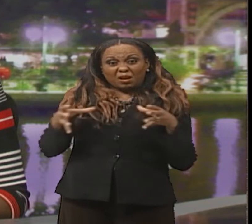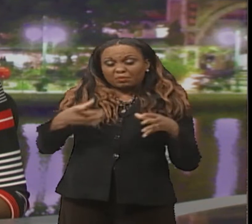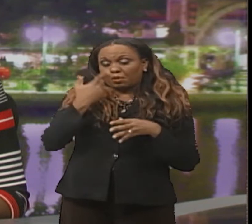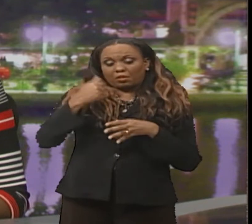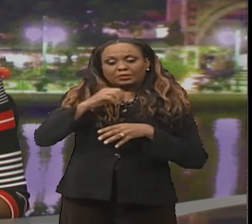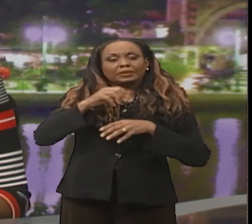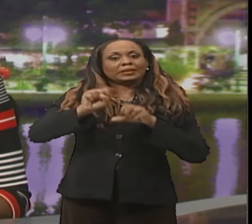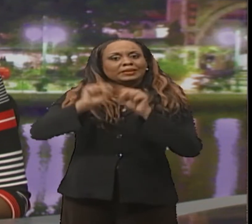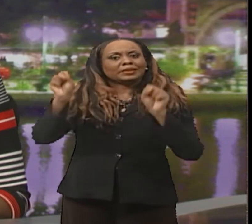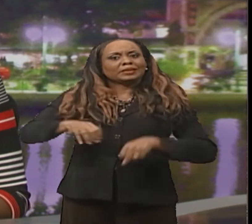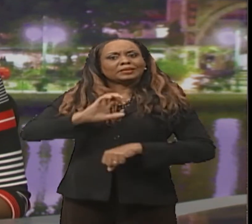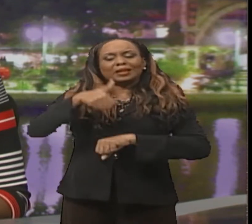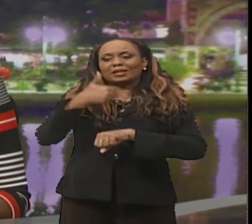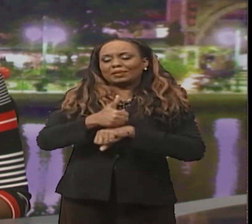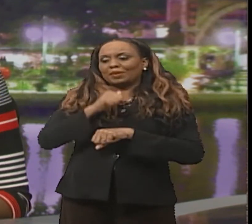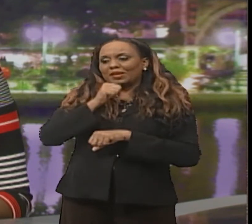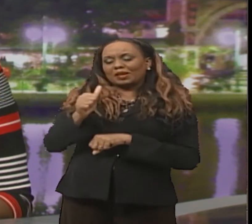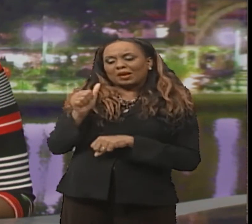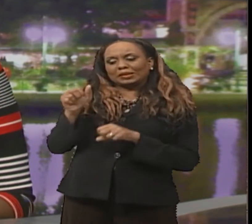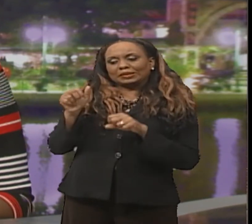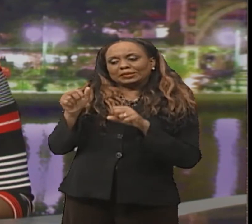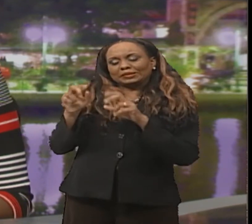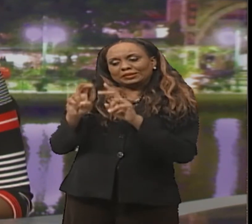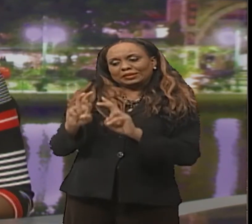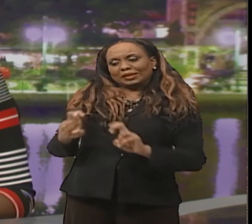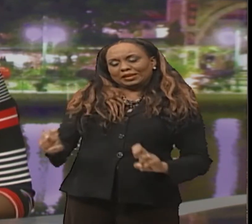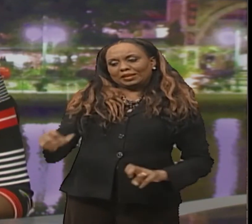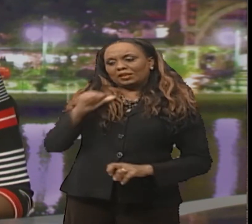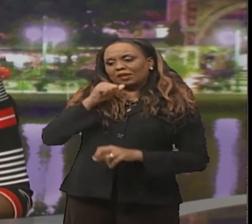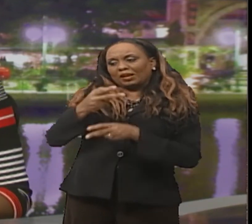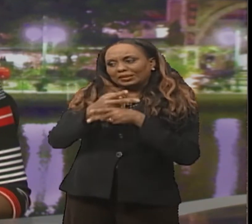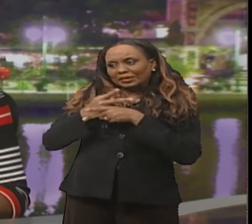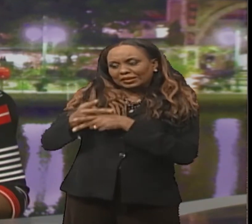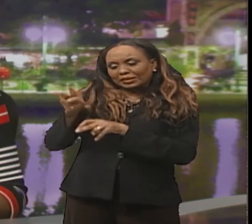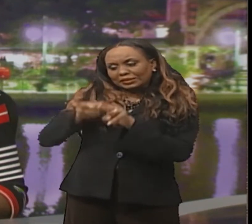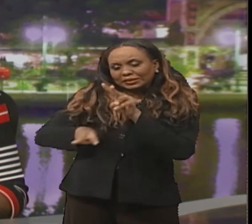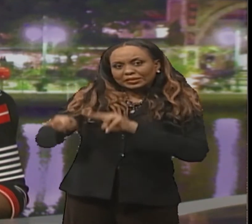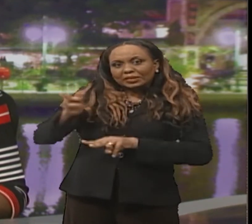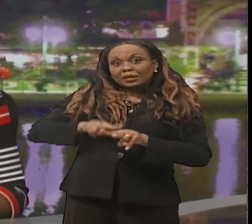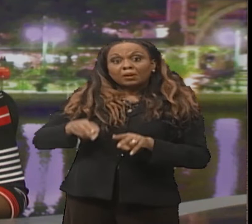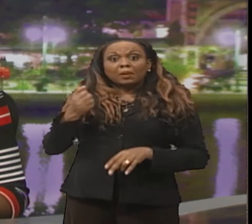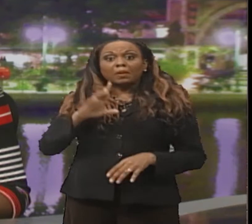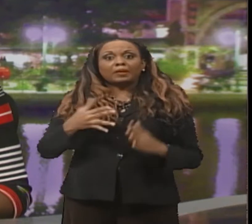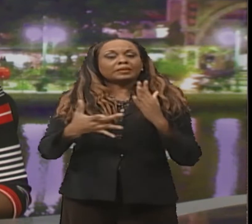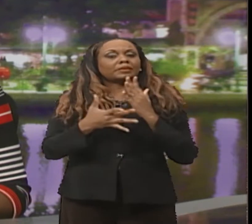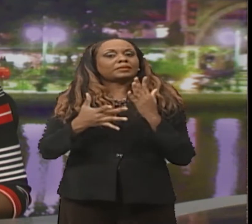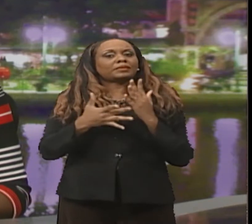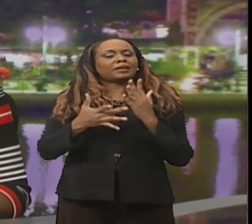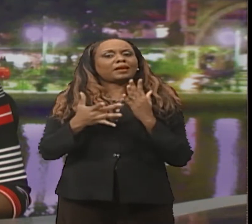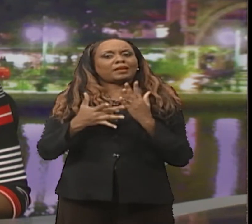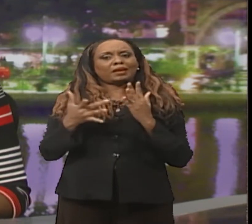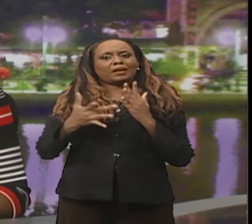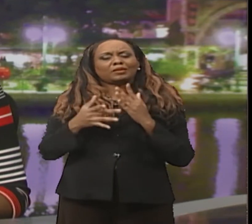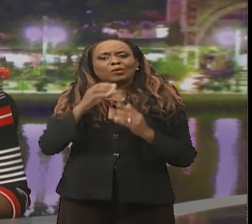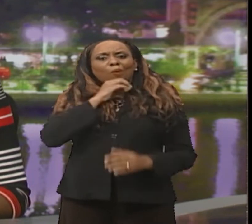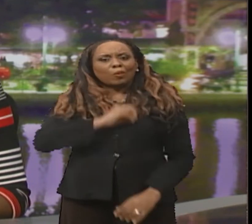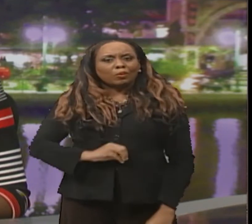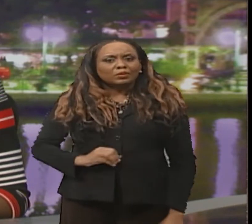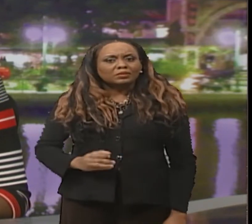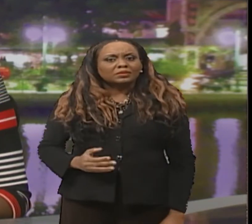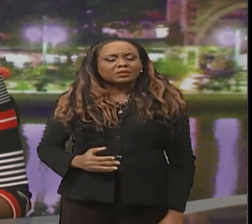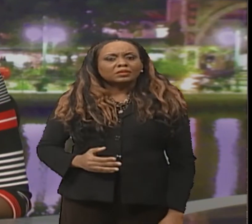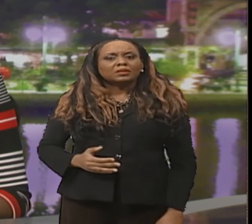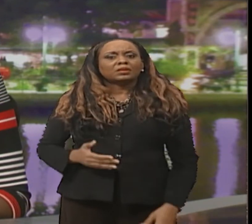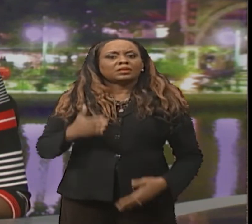systems that are not monitored or evaluated correctly, or by using outdated technology. In fact, she says there are